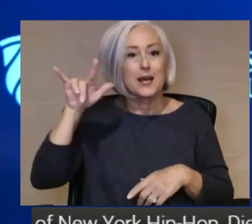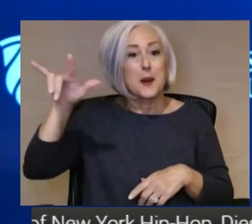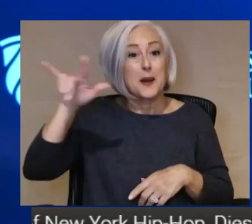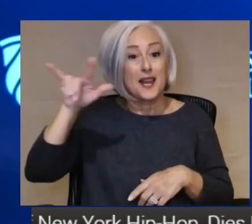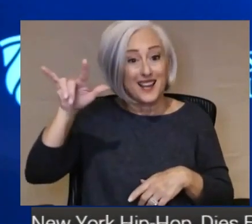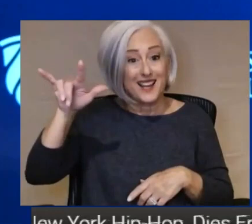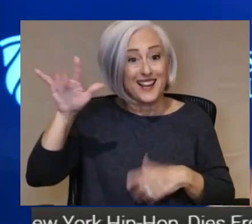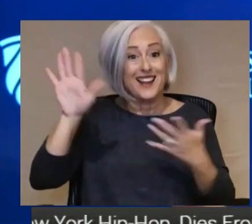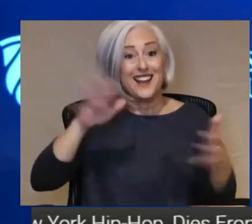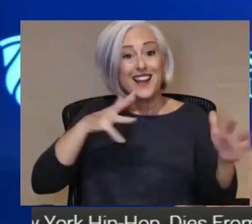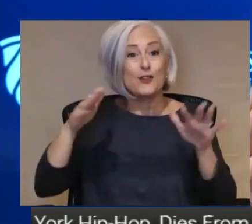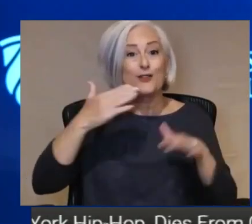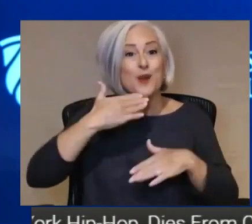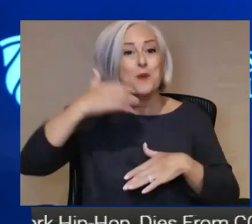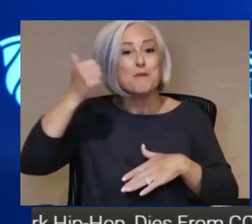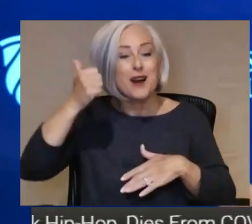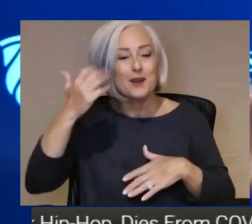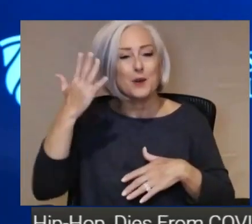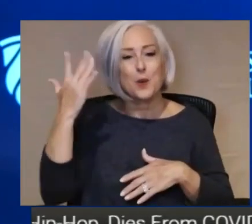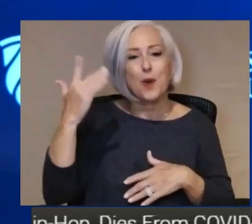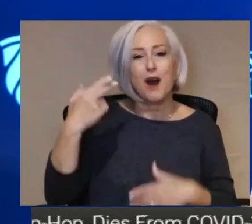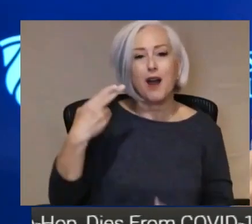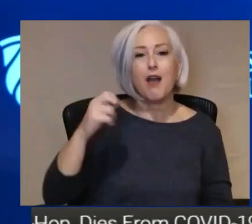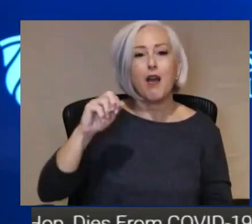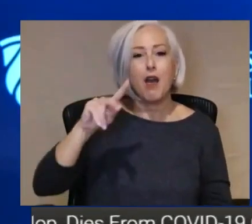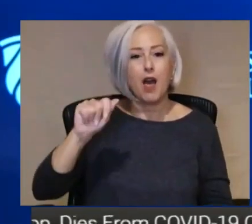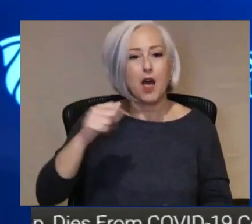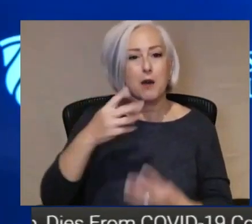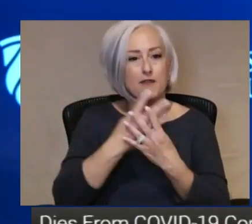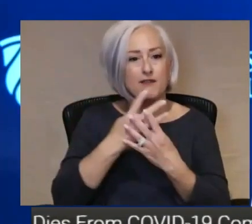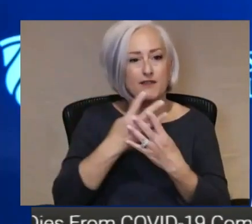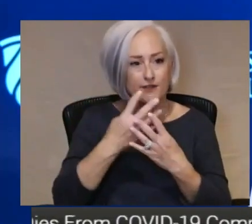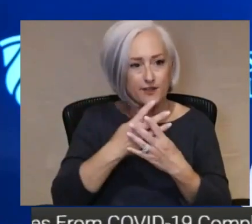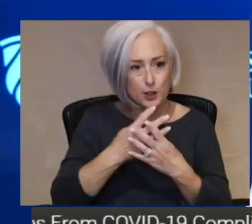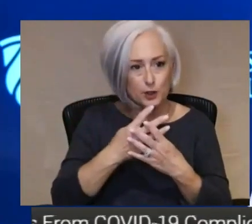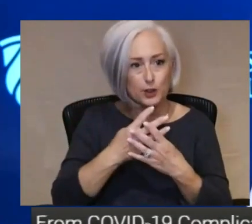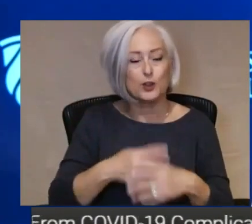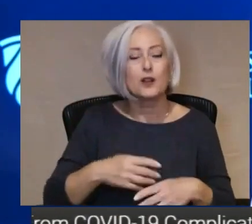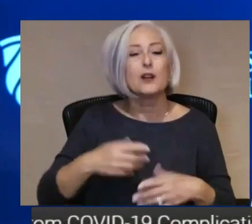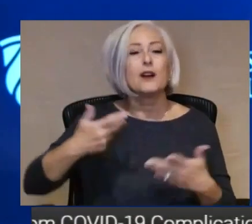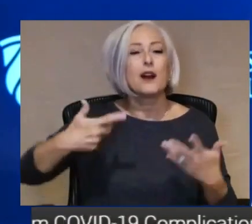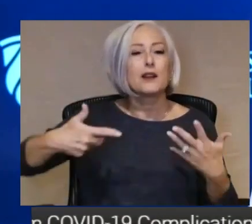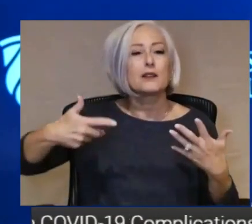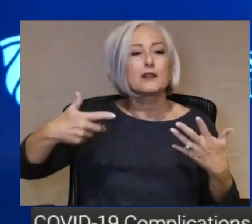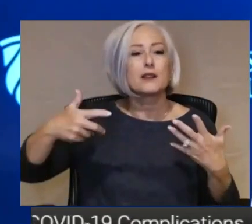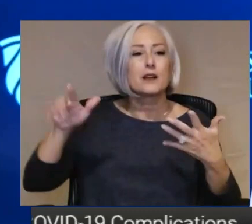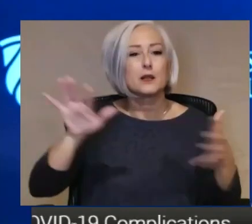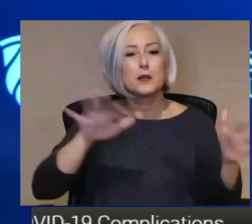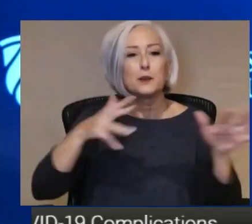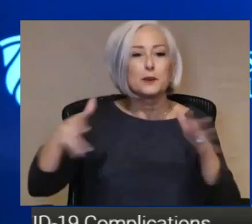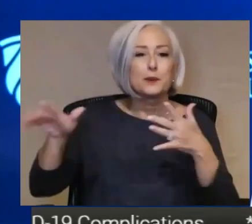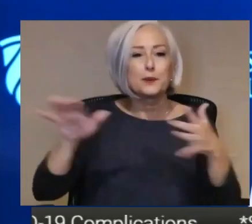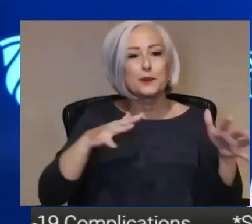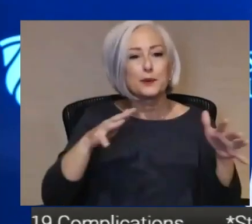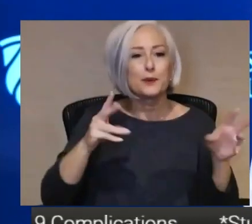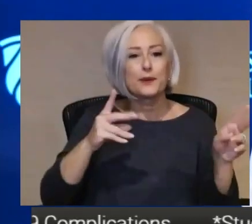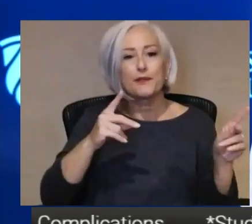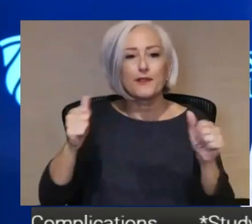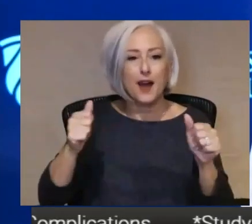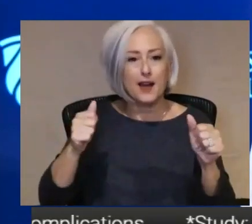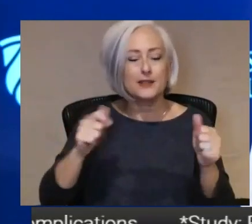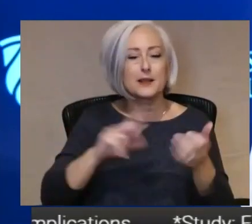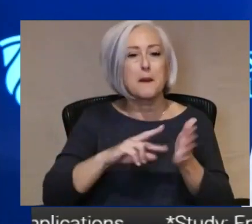because they do have the HEPA filters and the turnover rate's really rapid in a plane. That turnover rate, remember, that's how fast the air exchanges in a